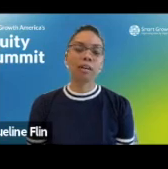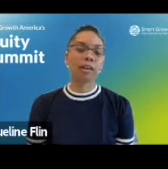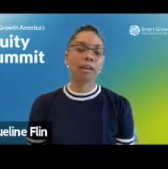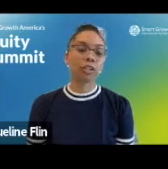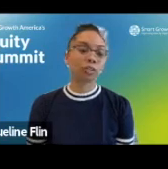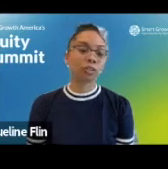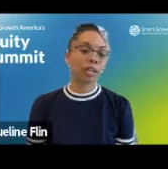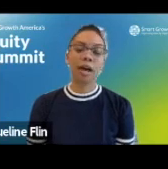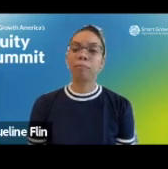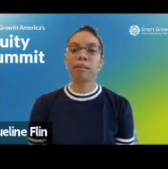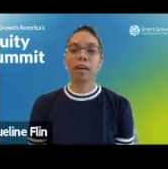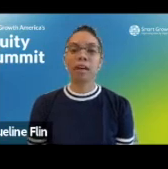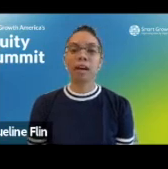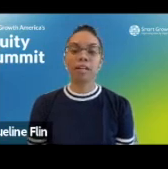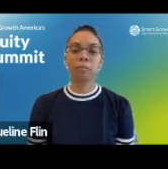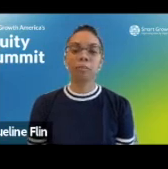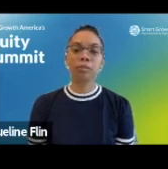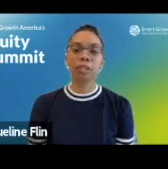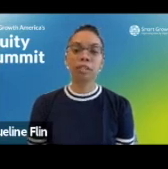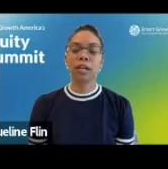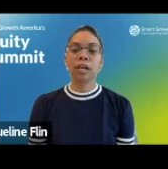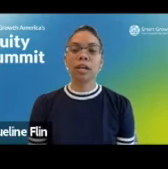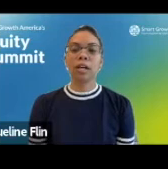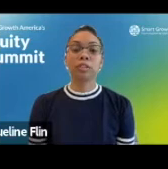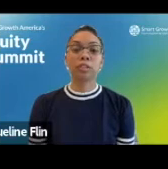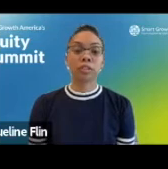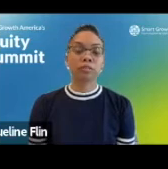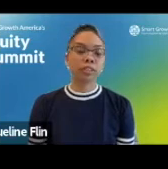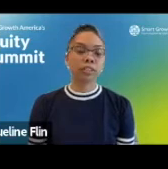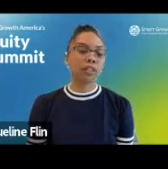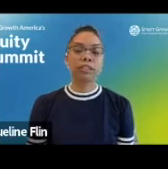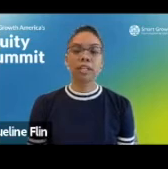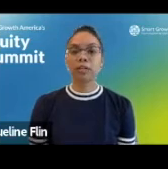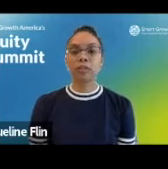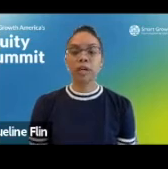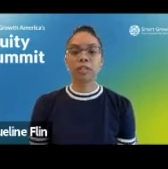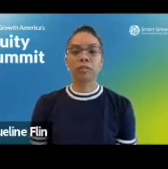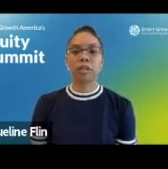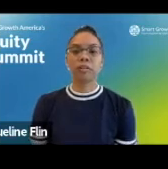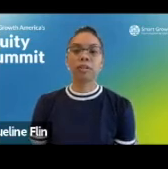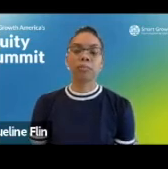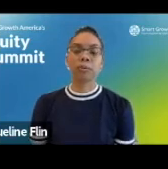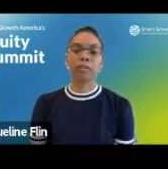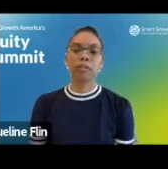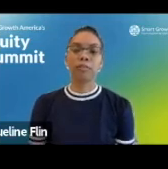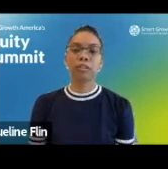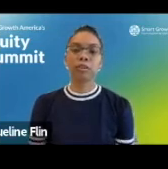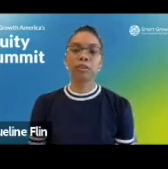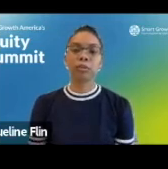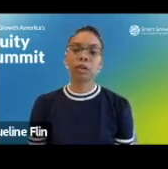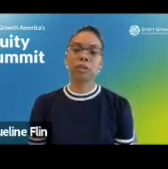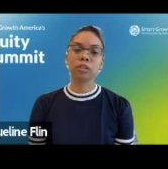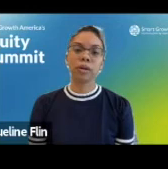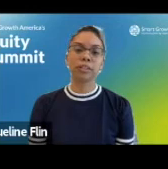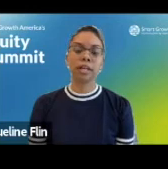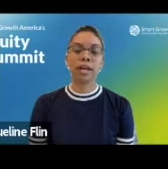I'm extremely happy that I have the opportunity to serve as the executive director of the A. Philip Randolph Institute,